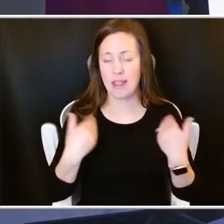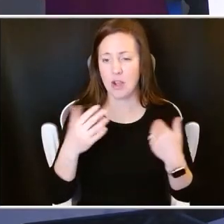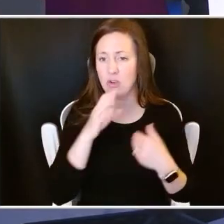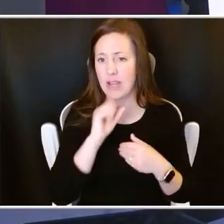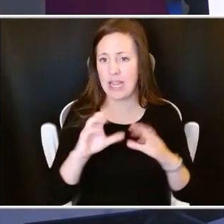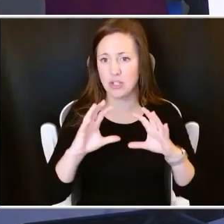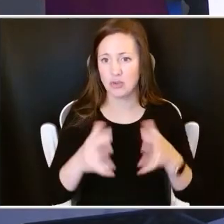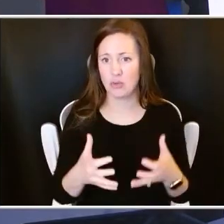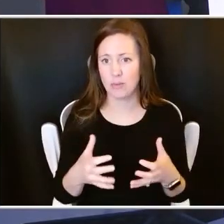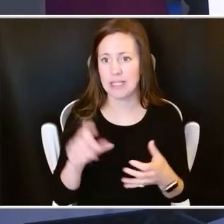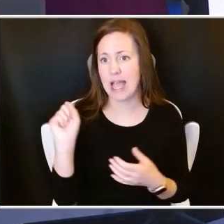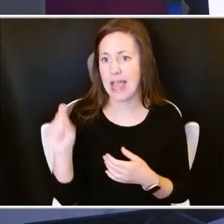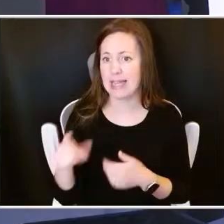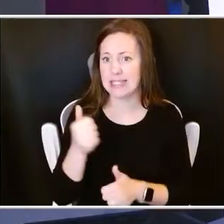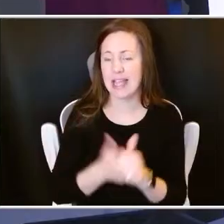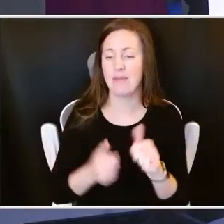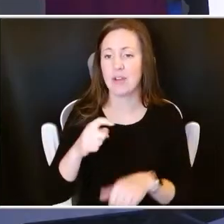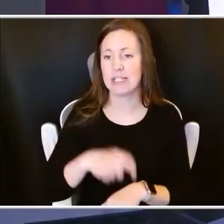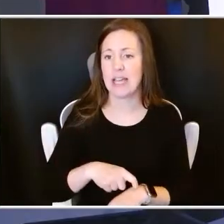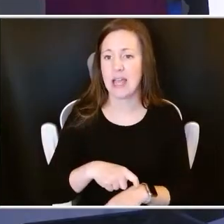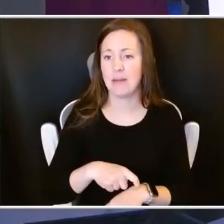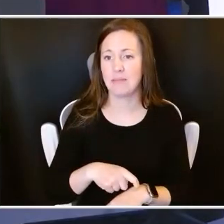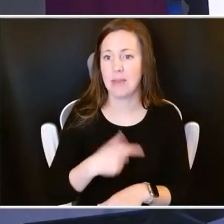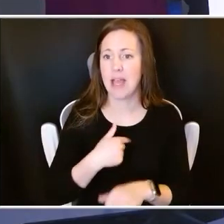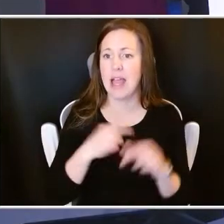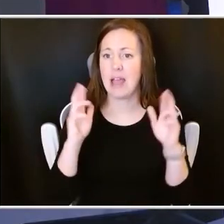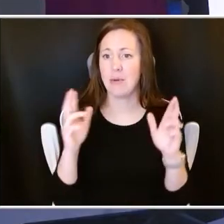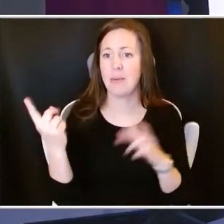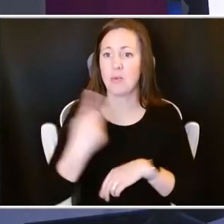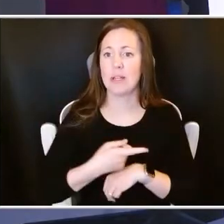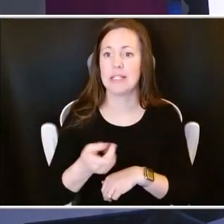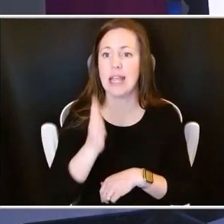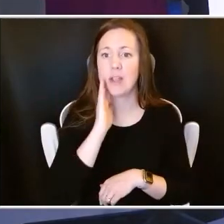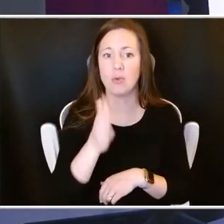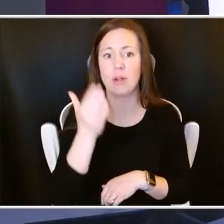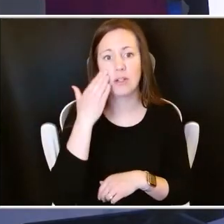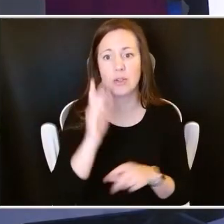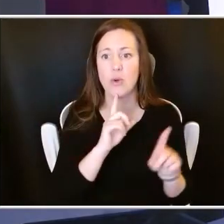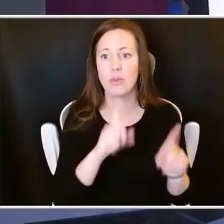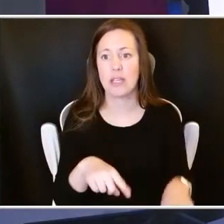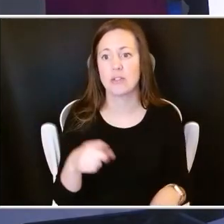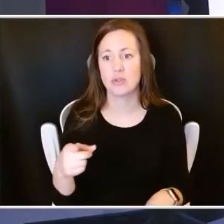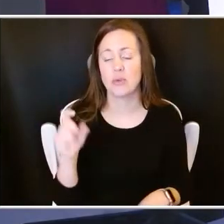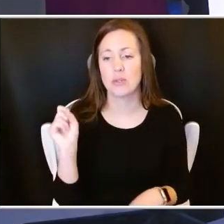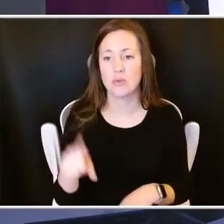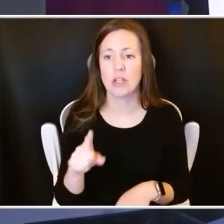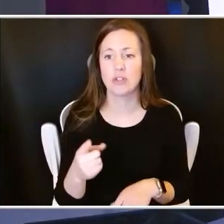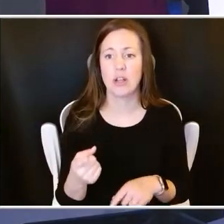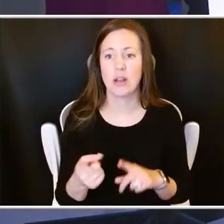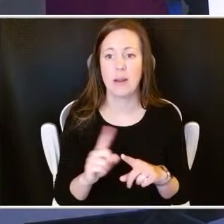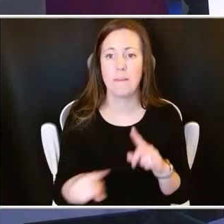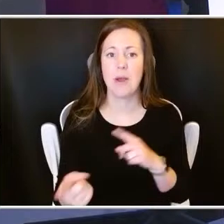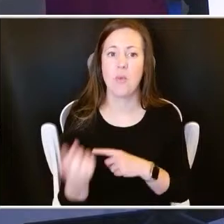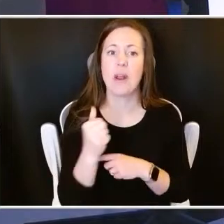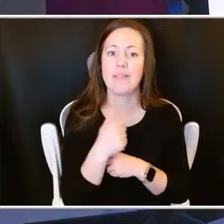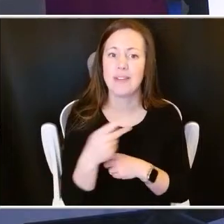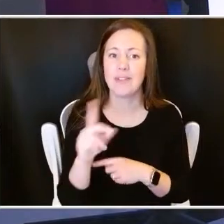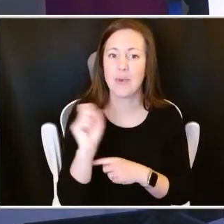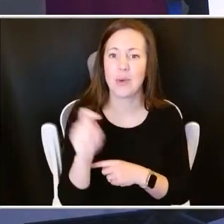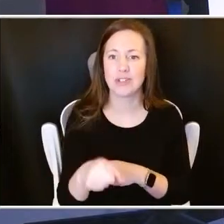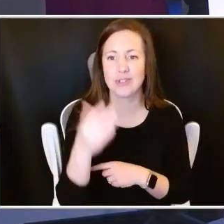this every single time, and I'm hoping one of these days you'll come on and actually know the answer to this question. It's one of the few questions you don't know the answer to.